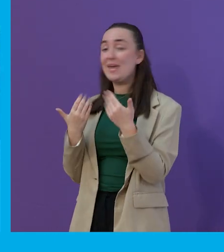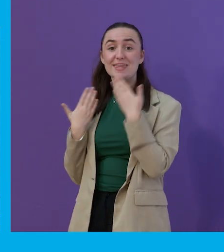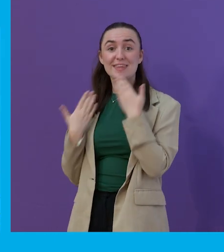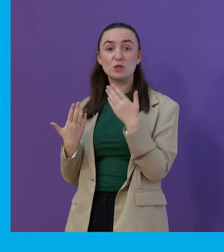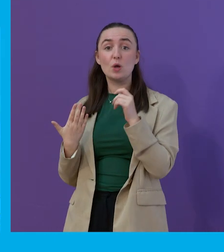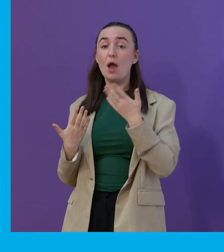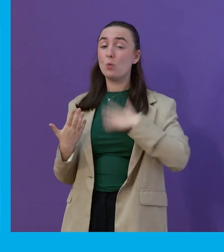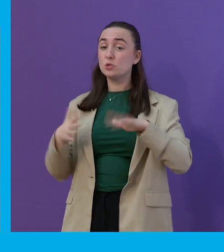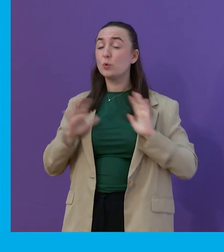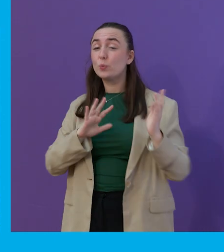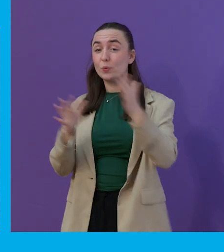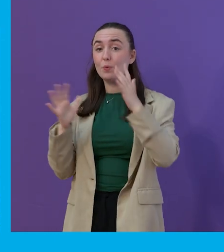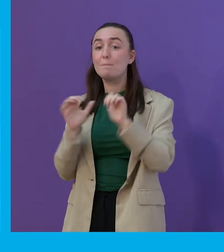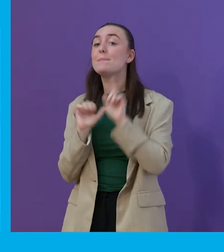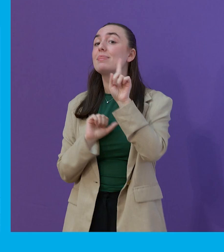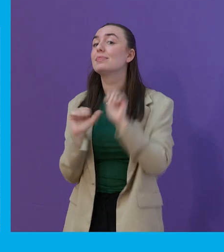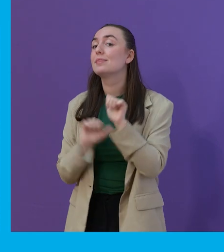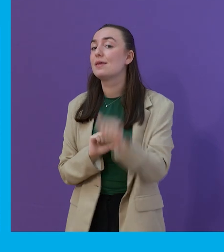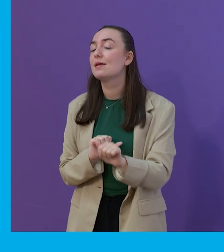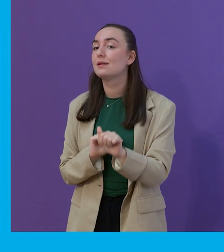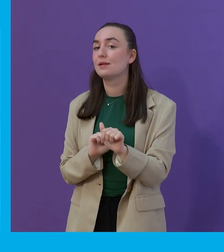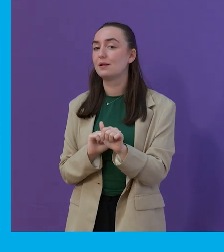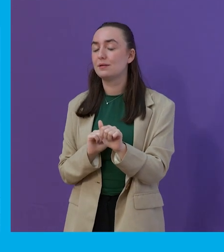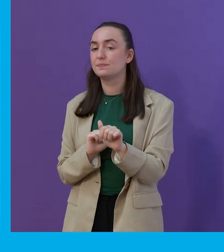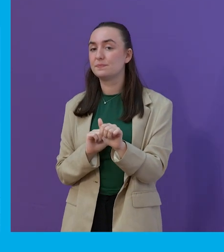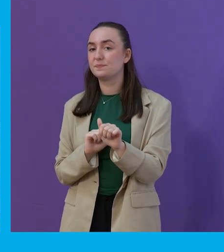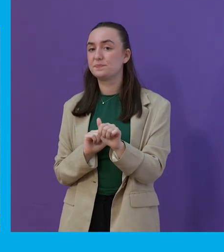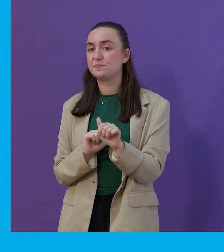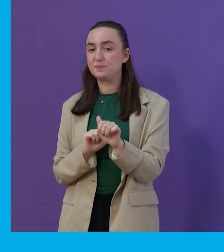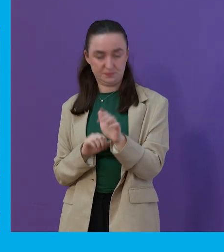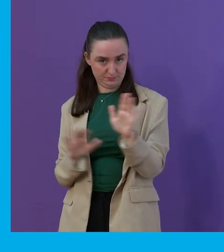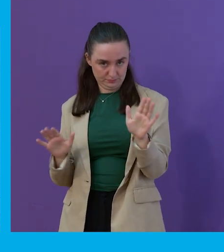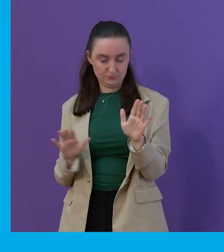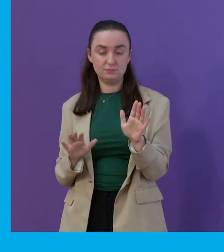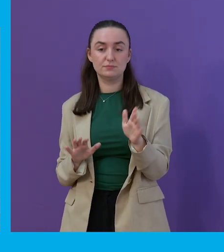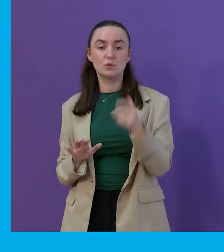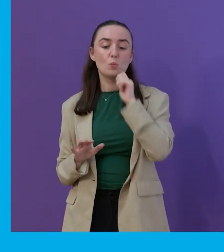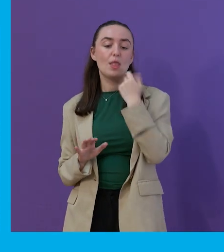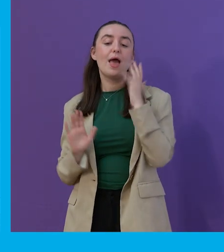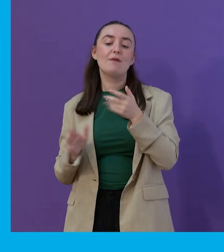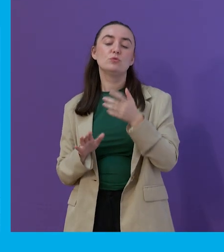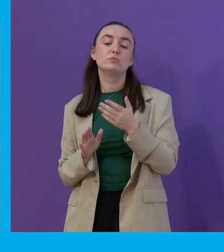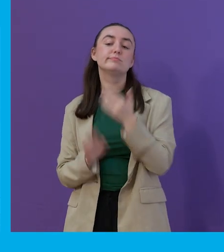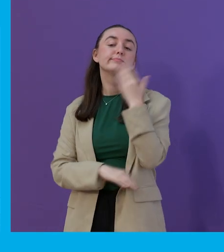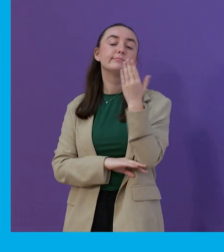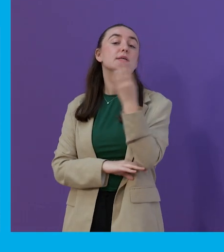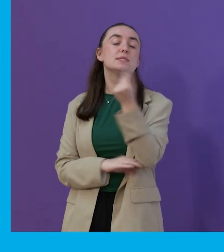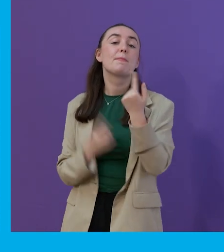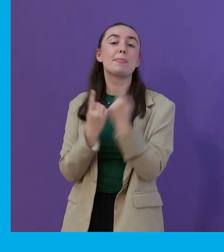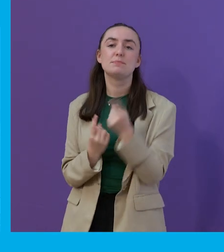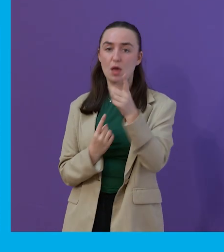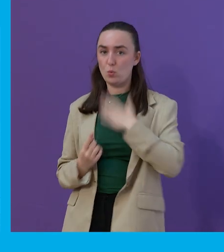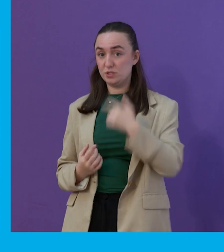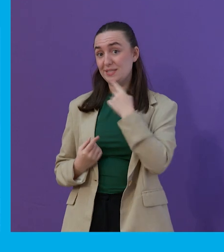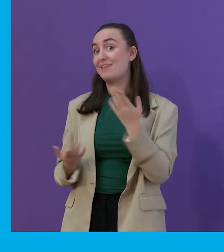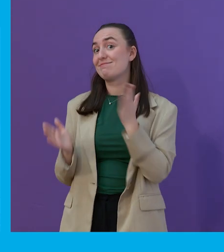do a round of applause. And then we're going to, because I to acknowledge that. And then I've got to say a few more things. But I just want to,